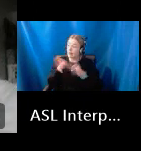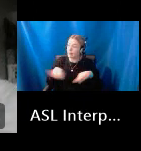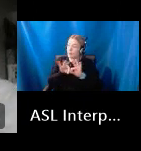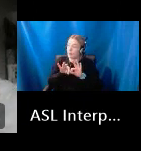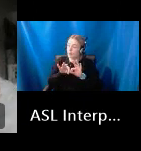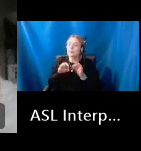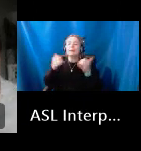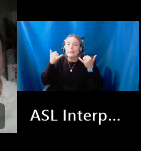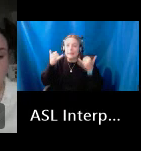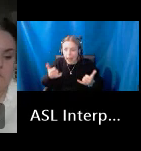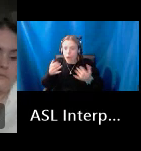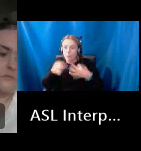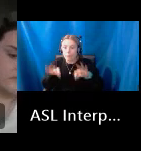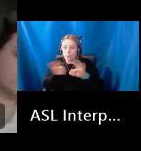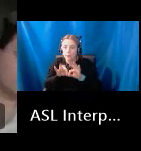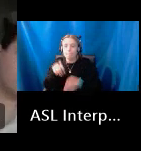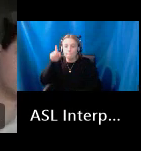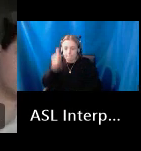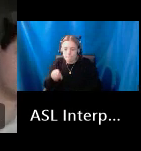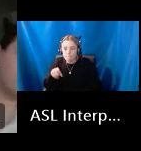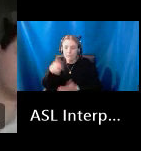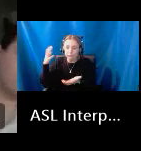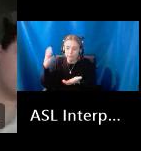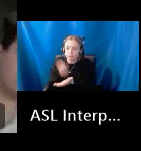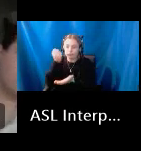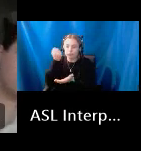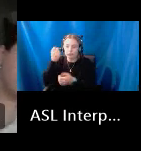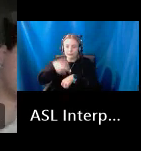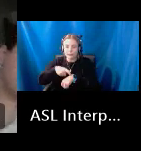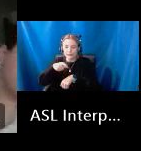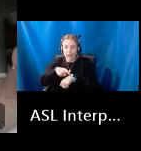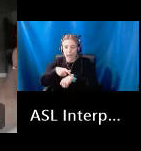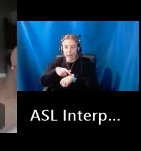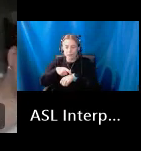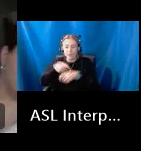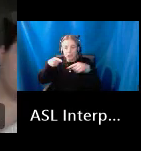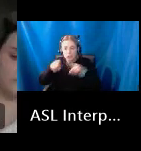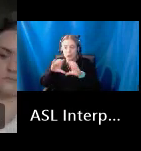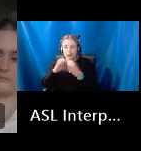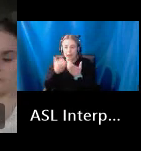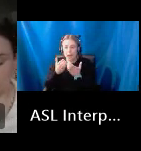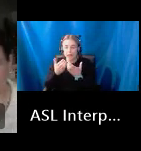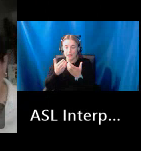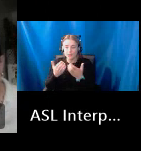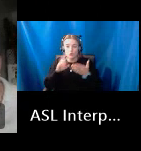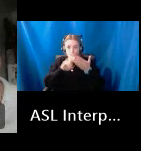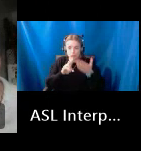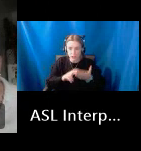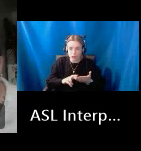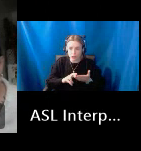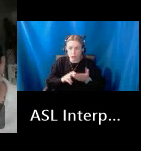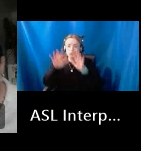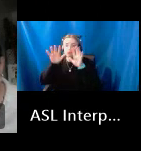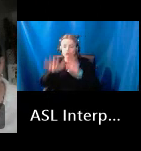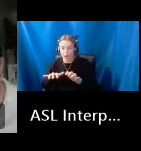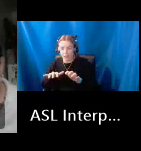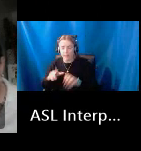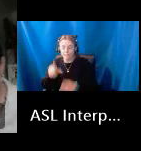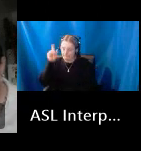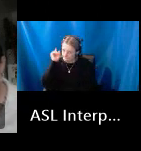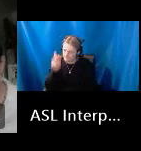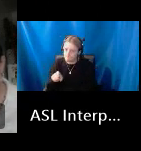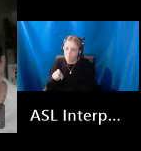must take advantage of the time I give you to do your research and your writing. You must do that.